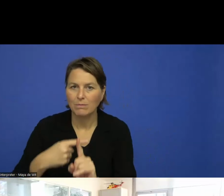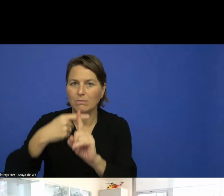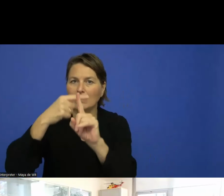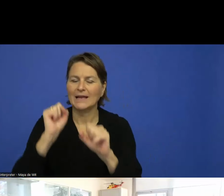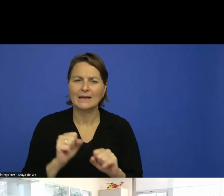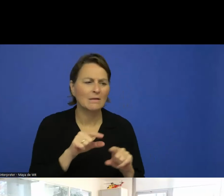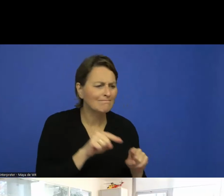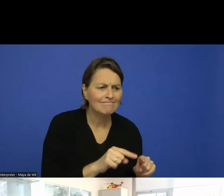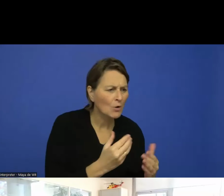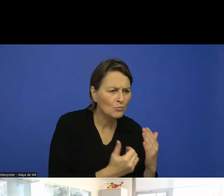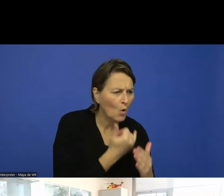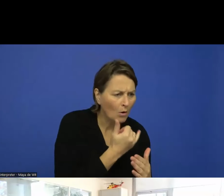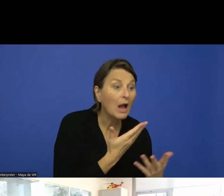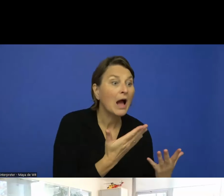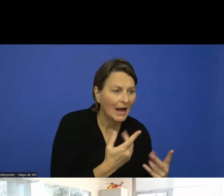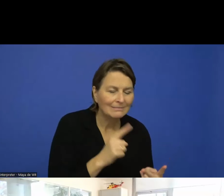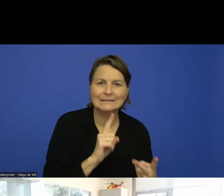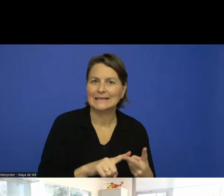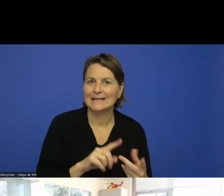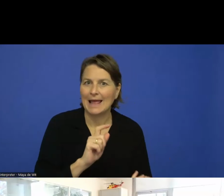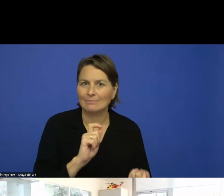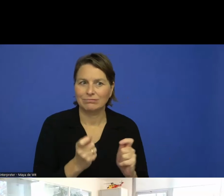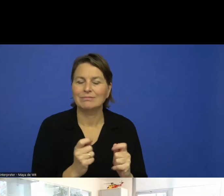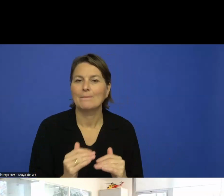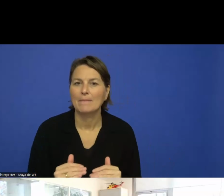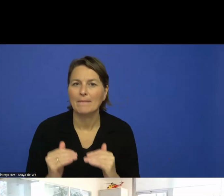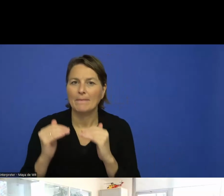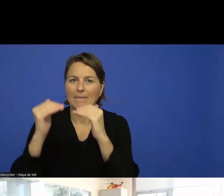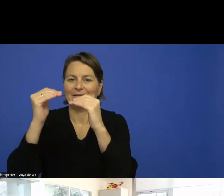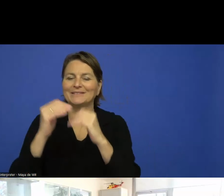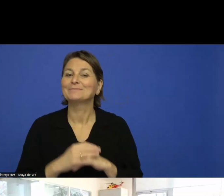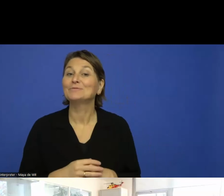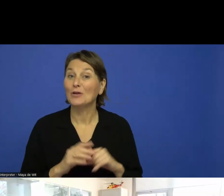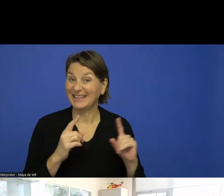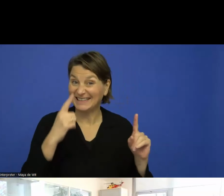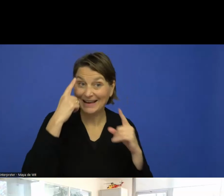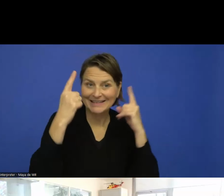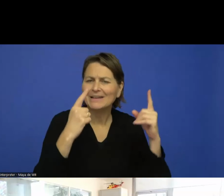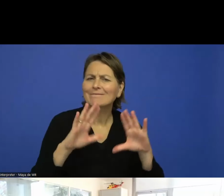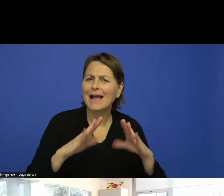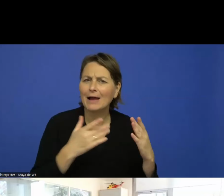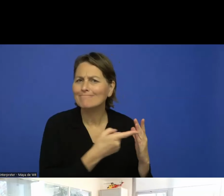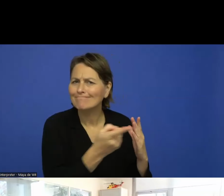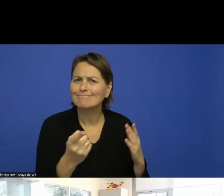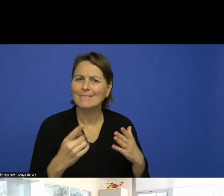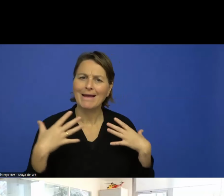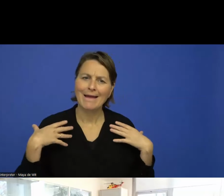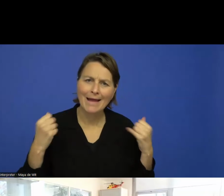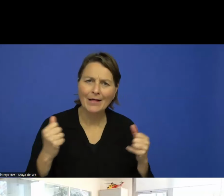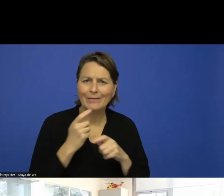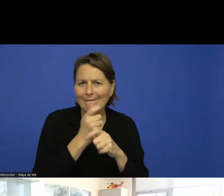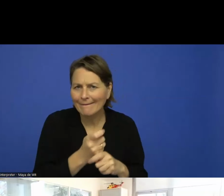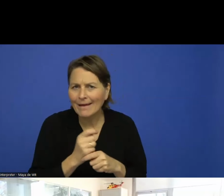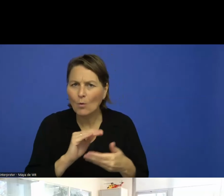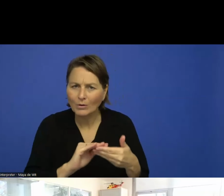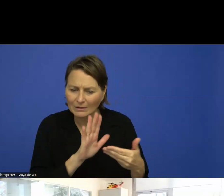What can we do about it? And we've been applying those ideas again for health and care organizations in and around the UK and